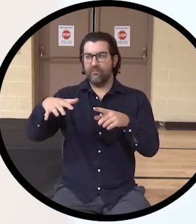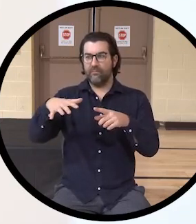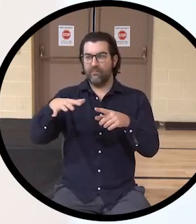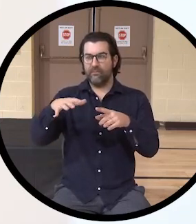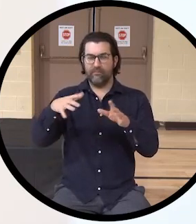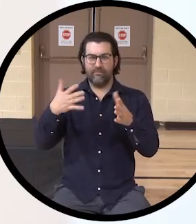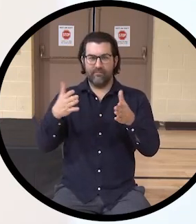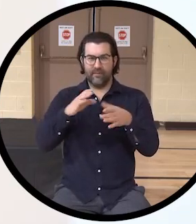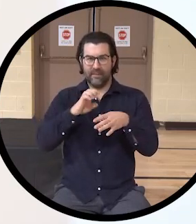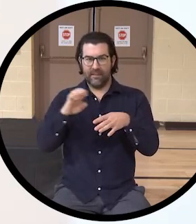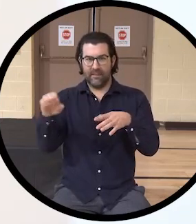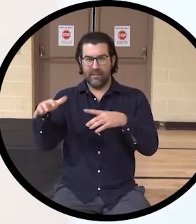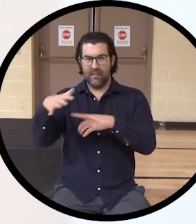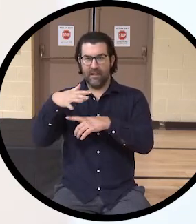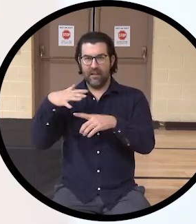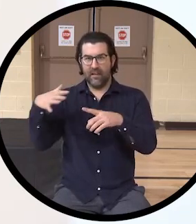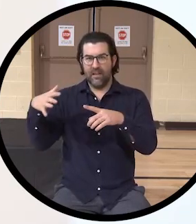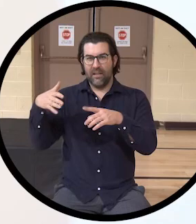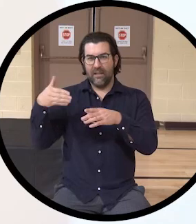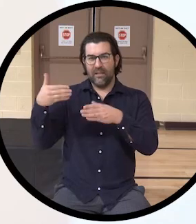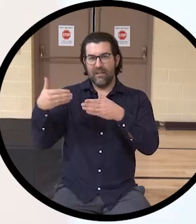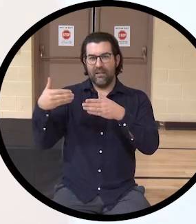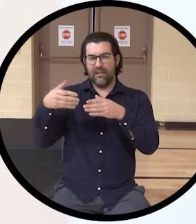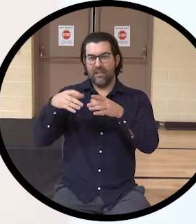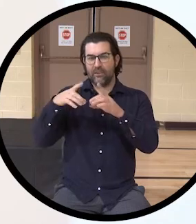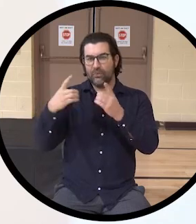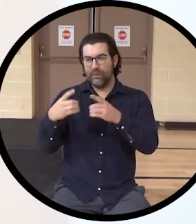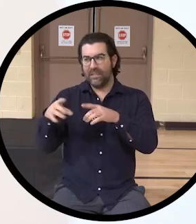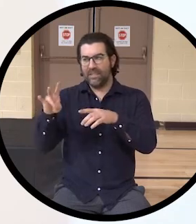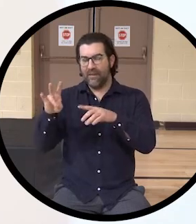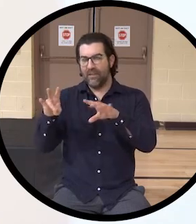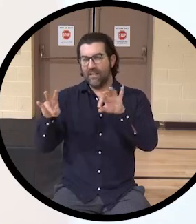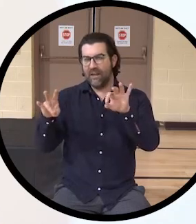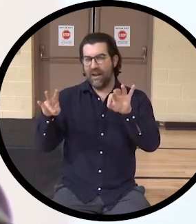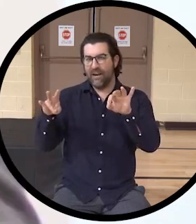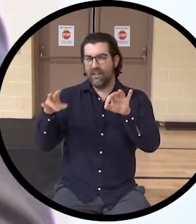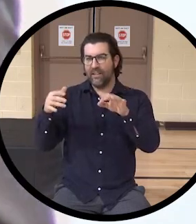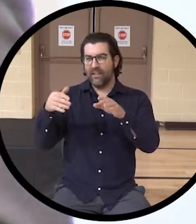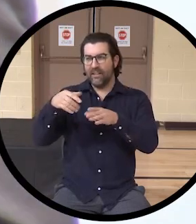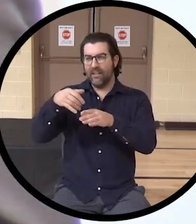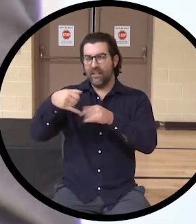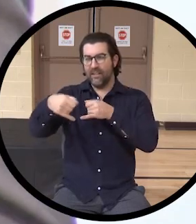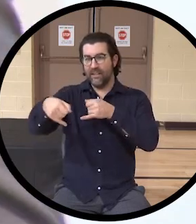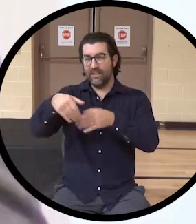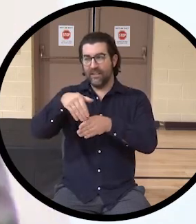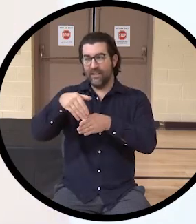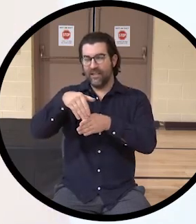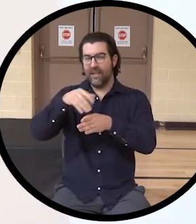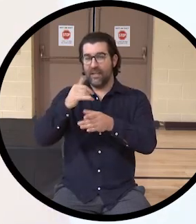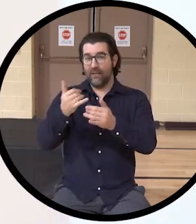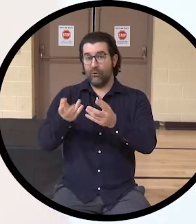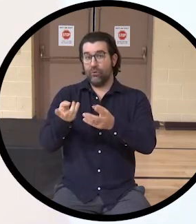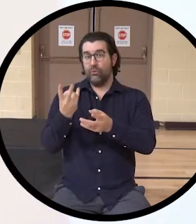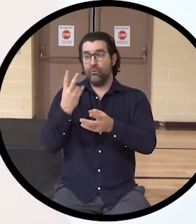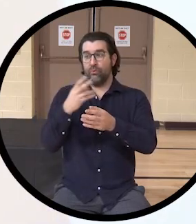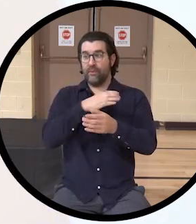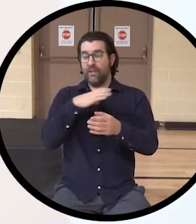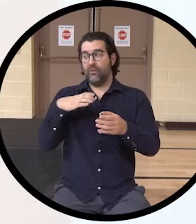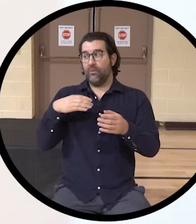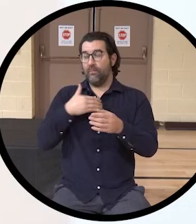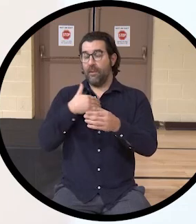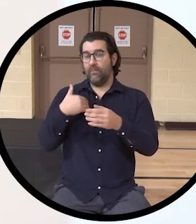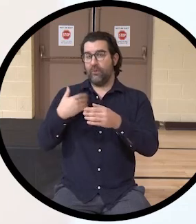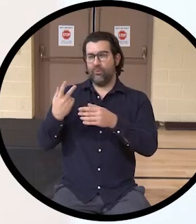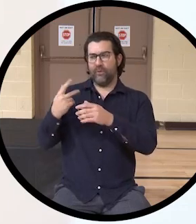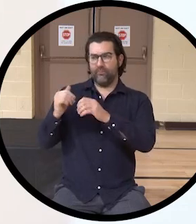the East End, around the border of District 7 and District 9 that now have the luxury of 2 council members, being that, we work